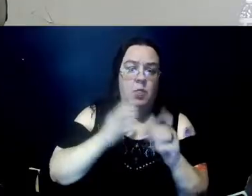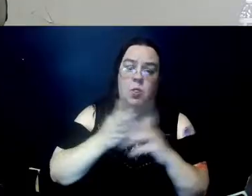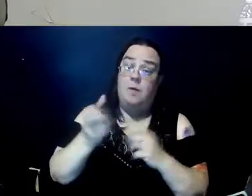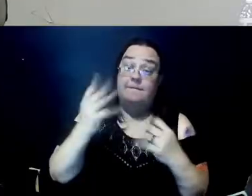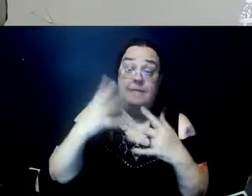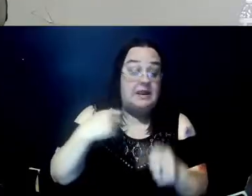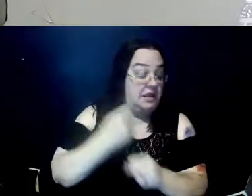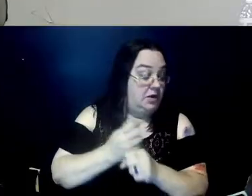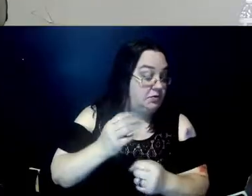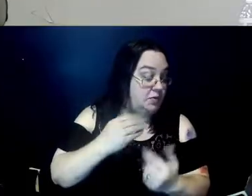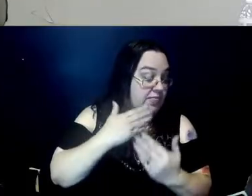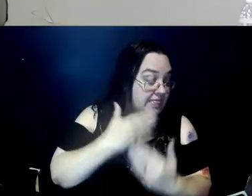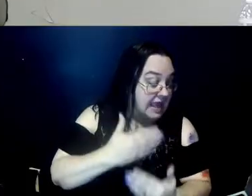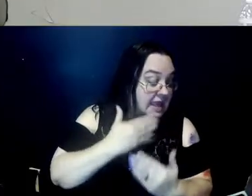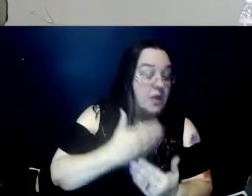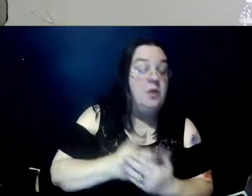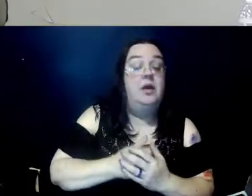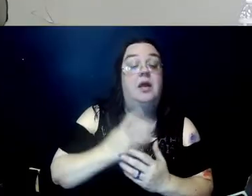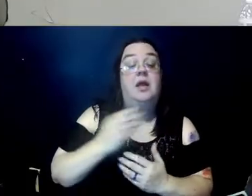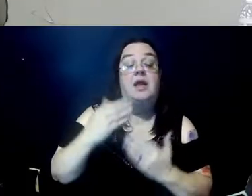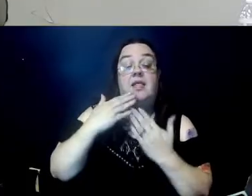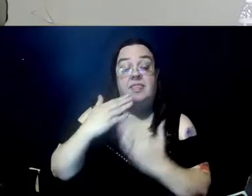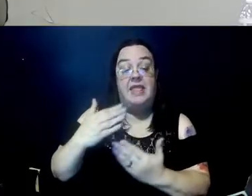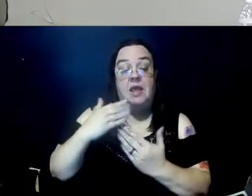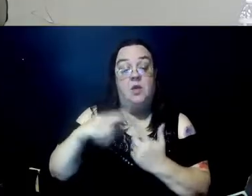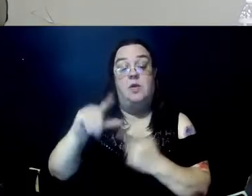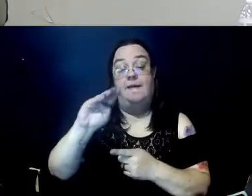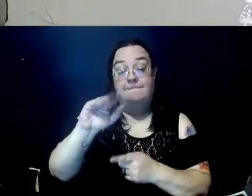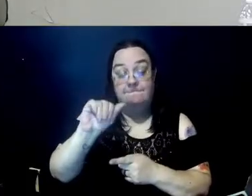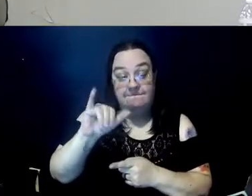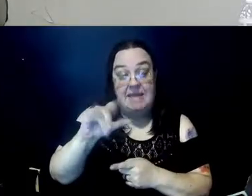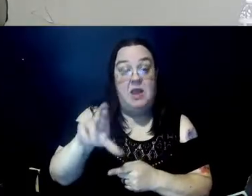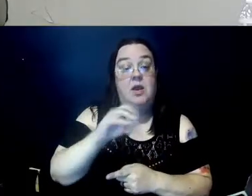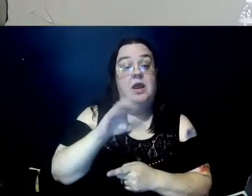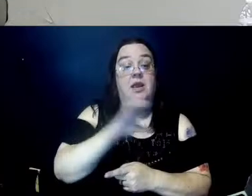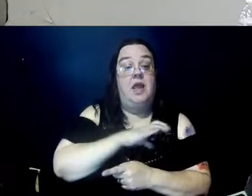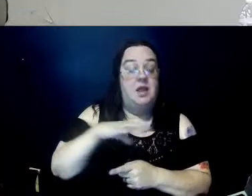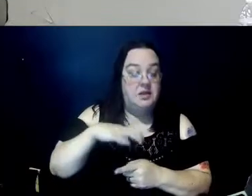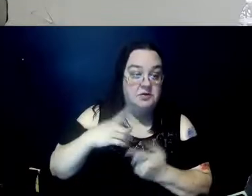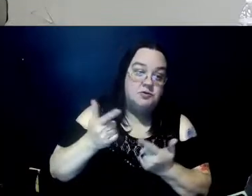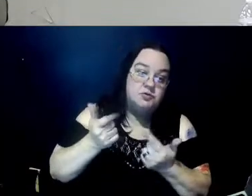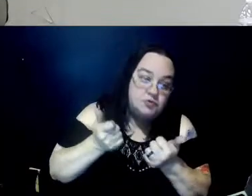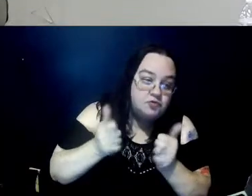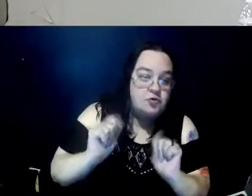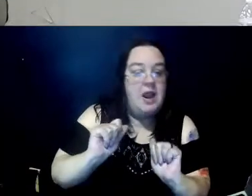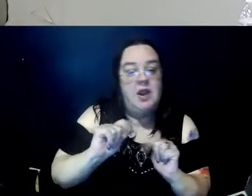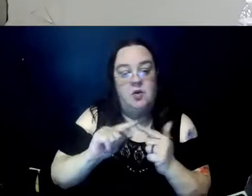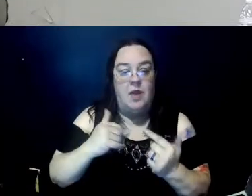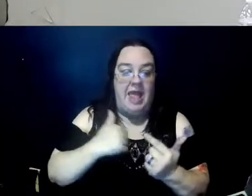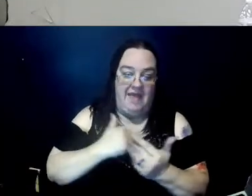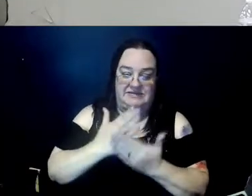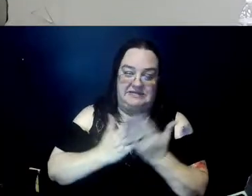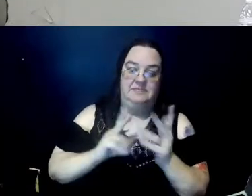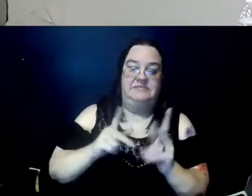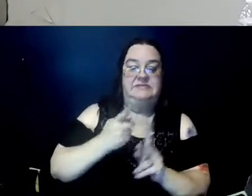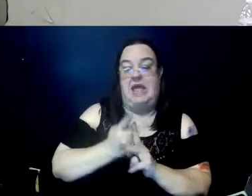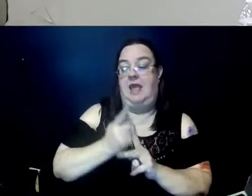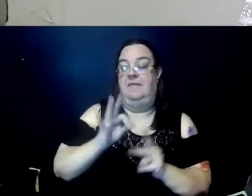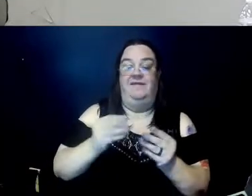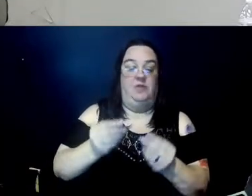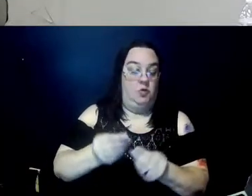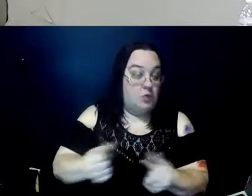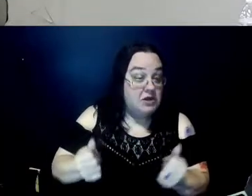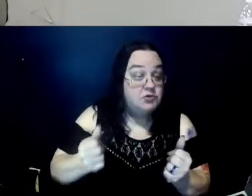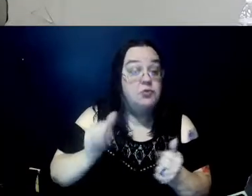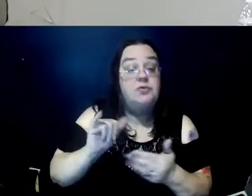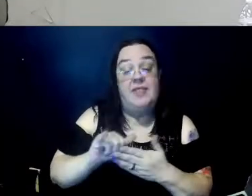thank you. And thank you to the mayor and council for trying to come to some sort of resolution that